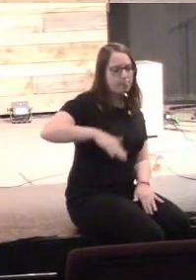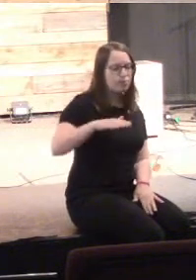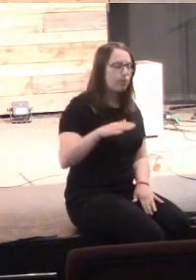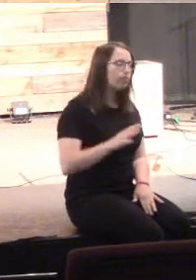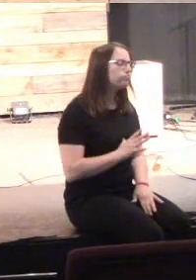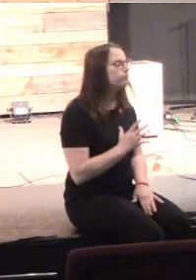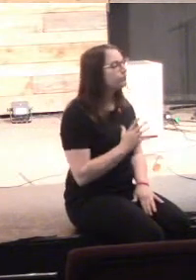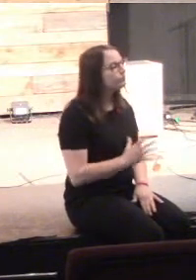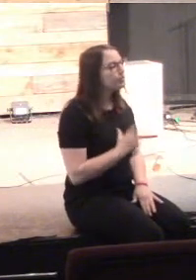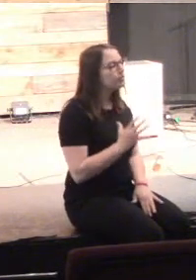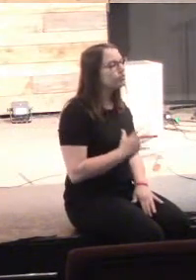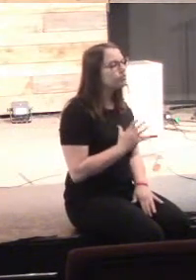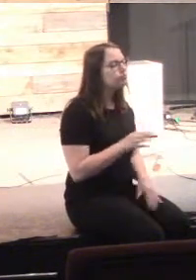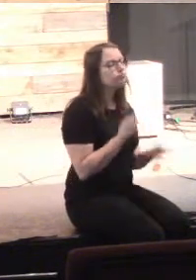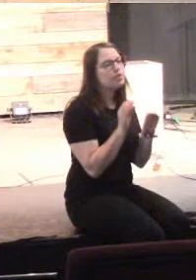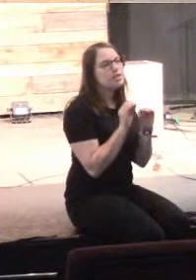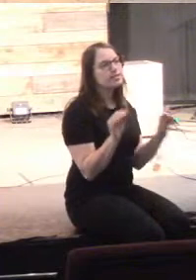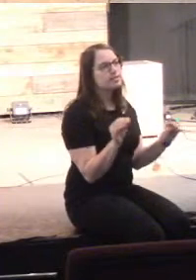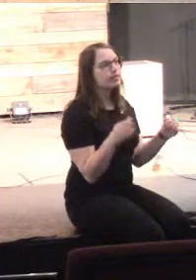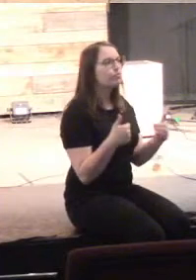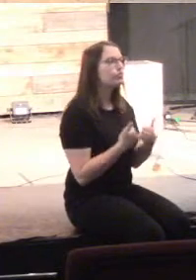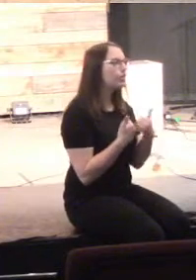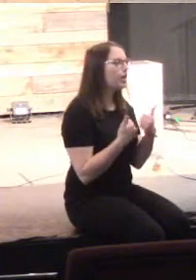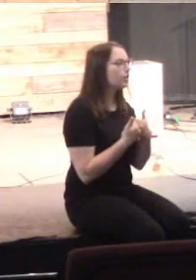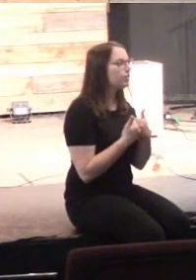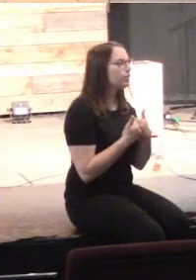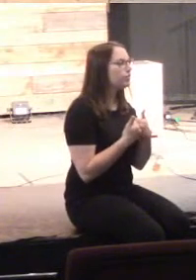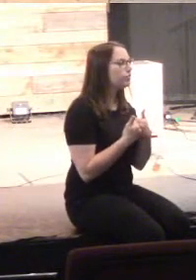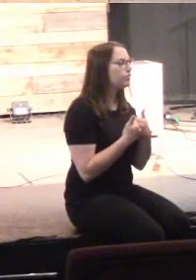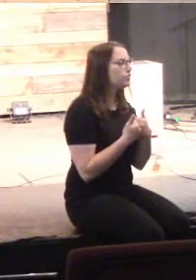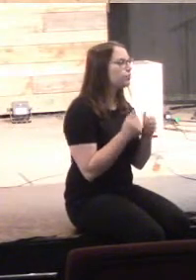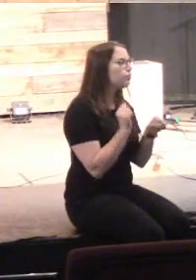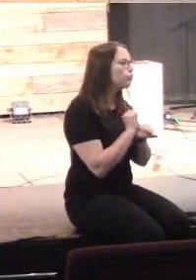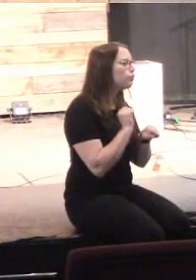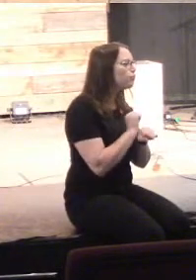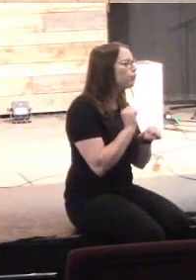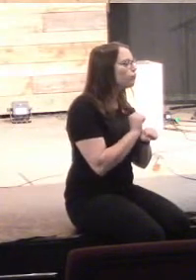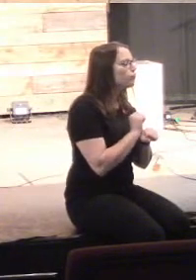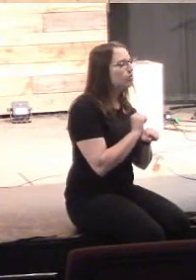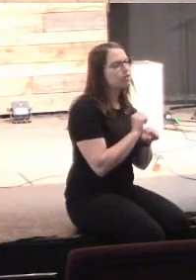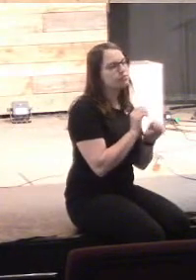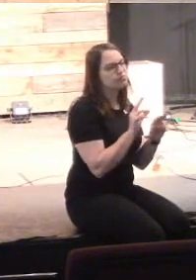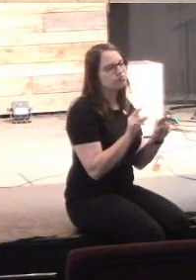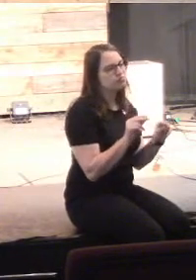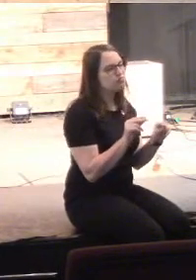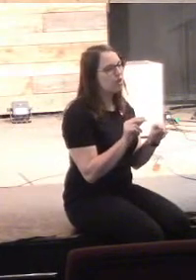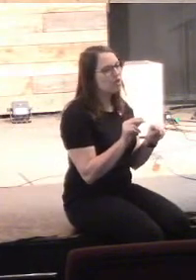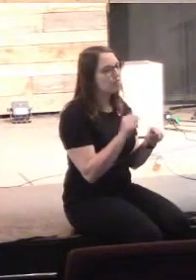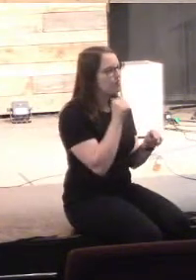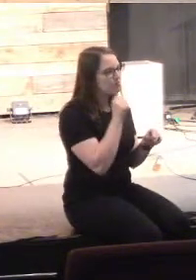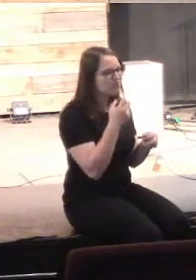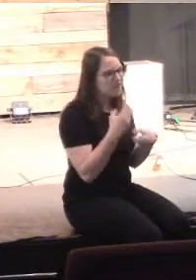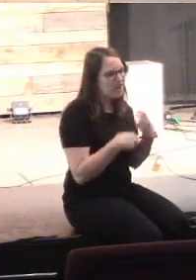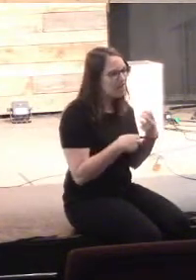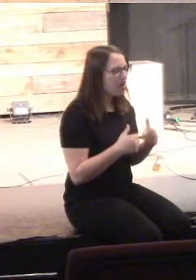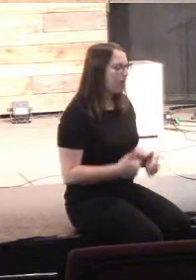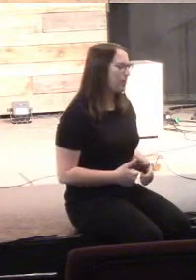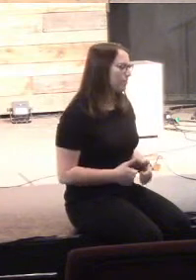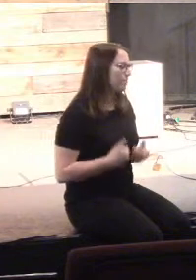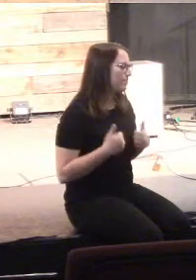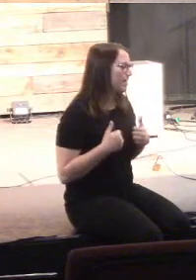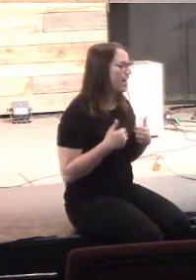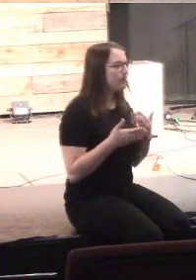faced zero challenges, they did nothing and worked hard at nothing to make something great, they just enjoyed life,